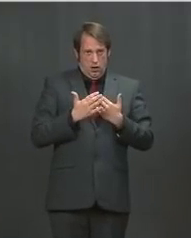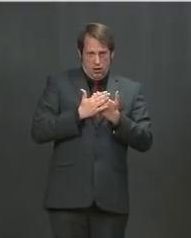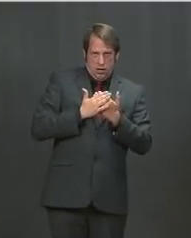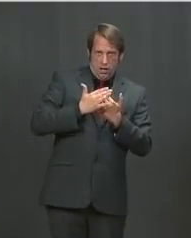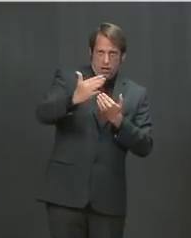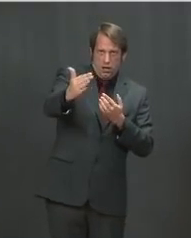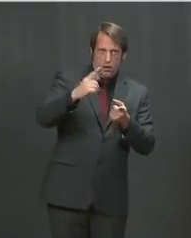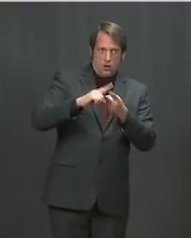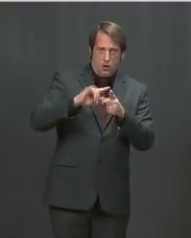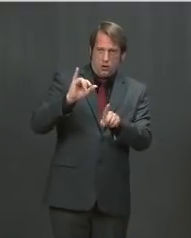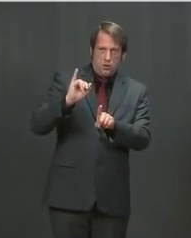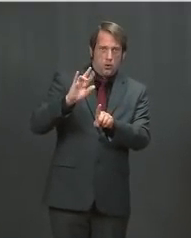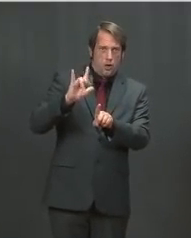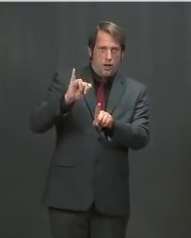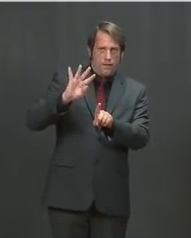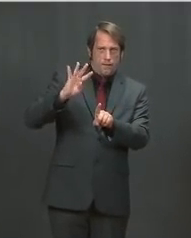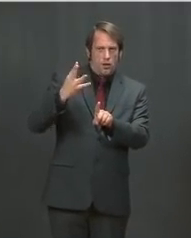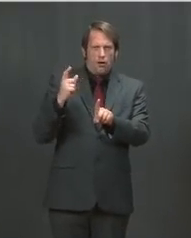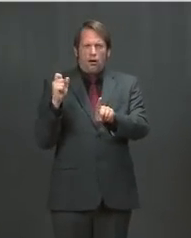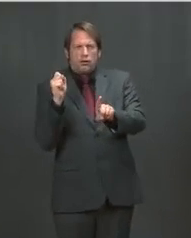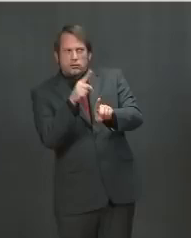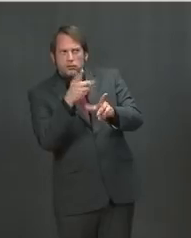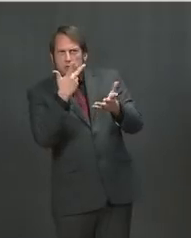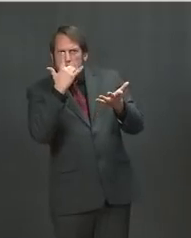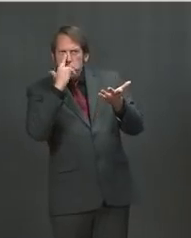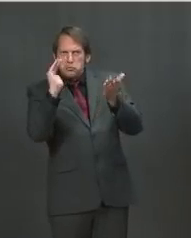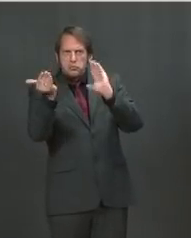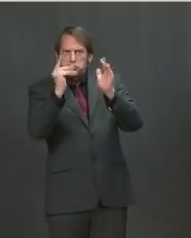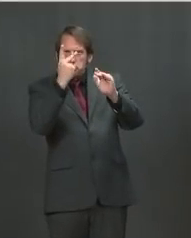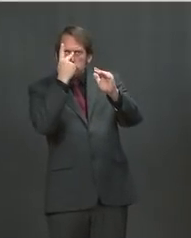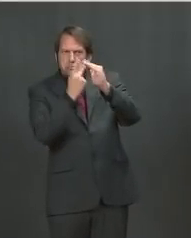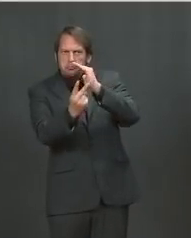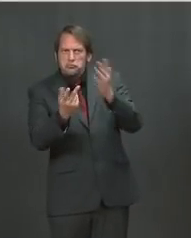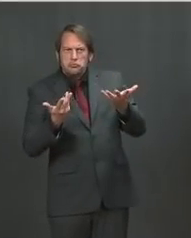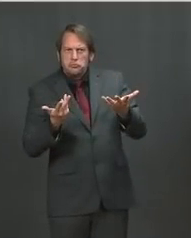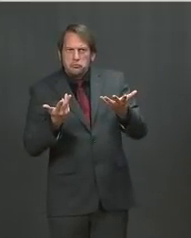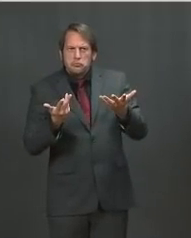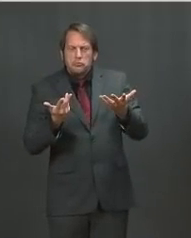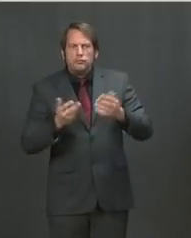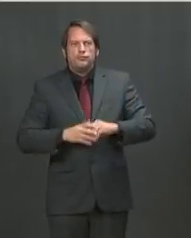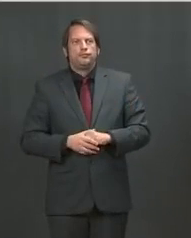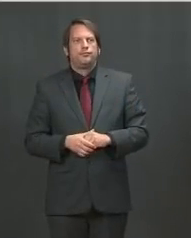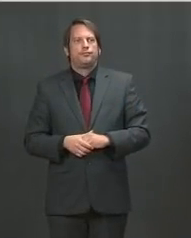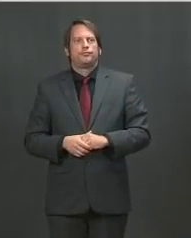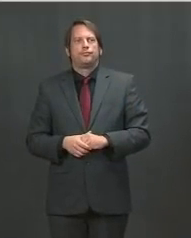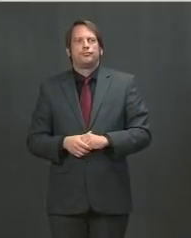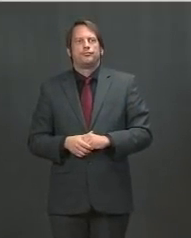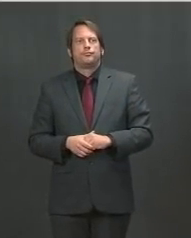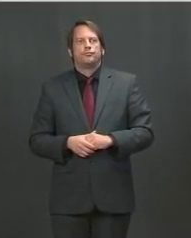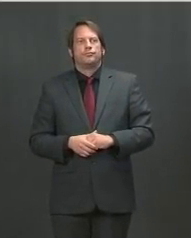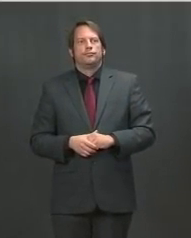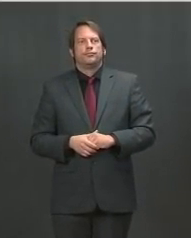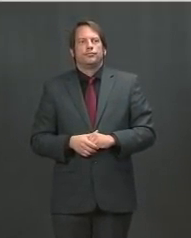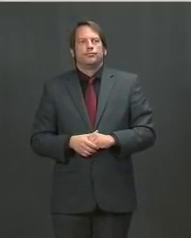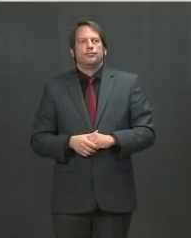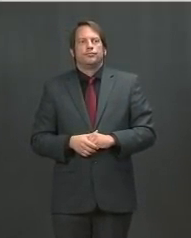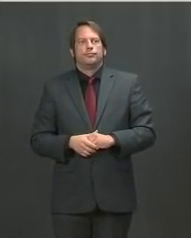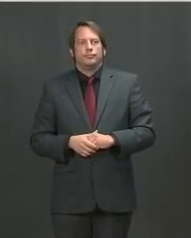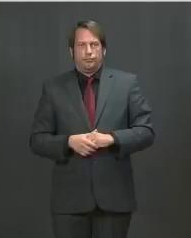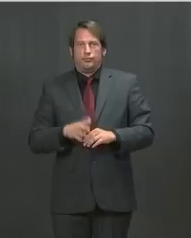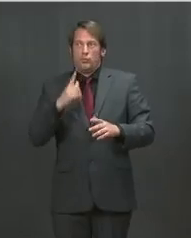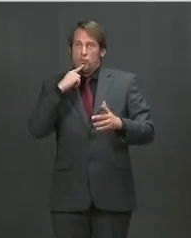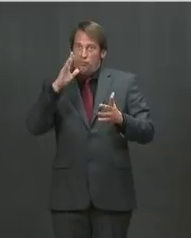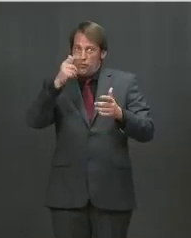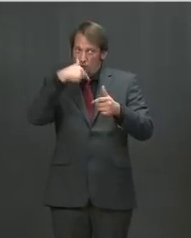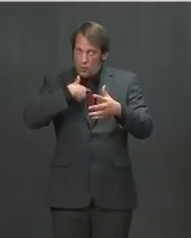turn to Dr. Walensky, let me just close by reminding Americans, it is in our power to minimize death, disease, and